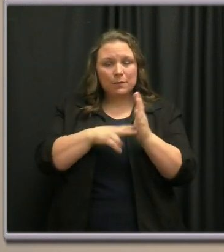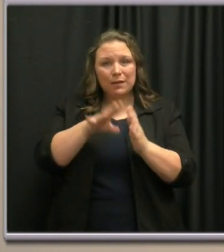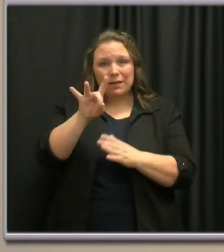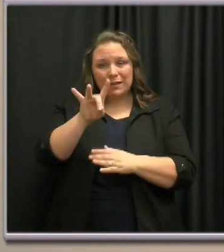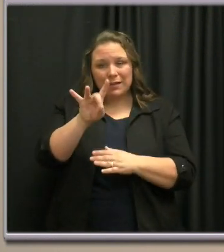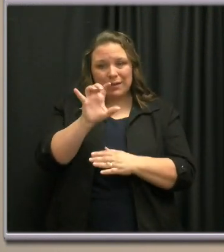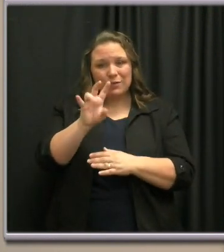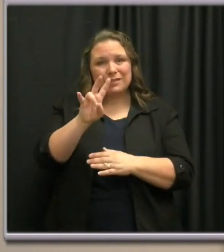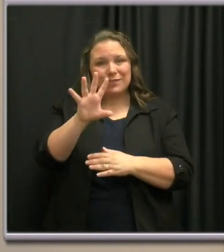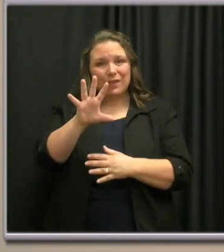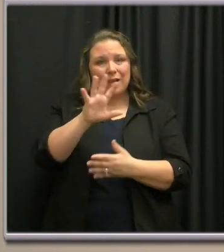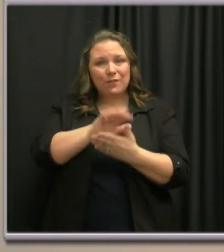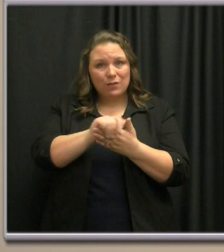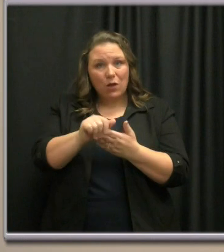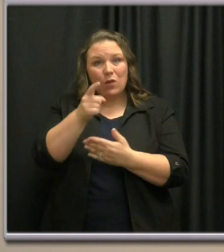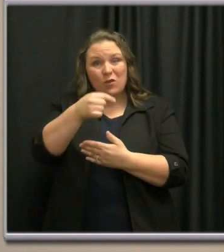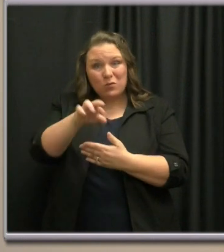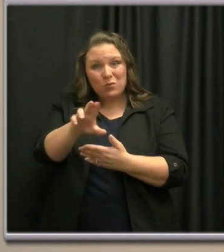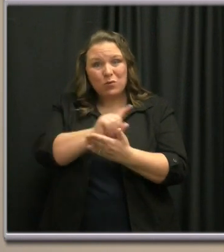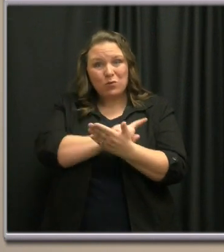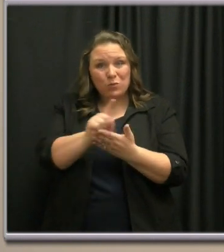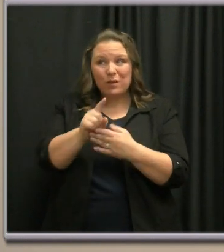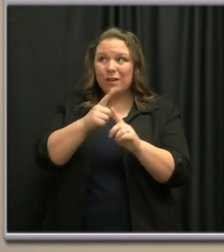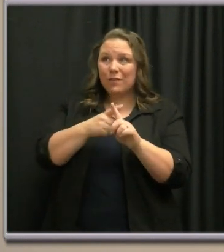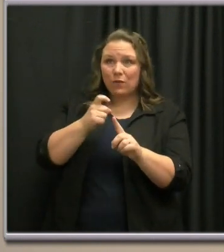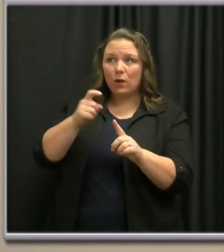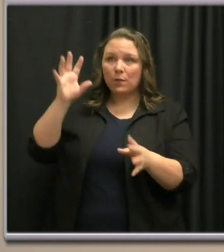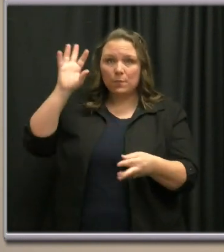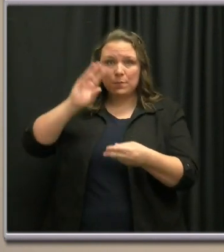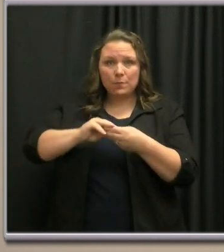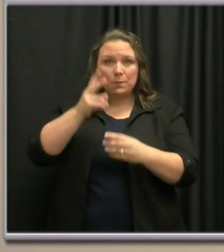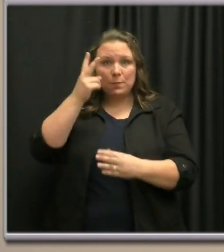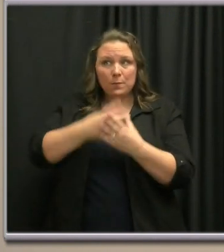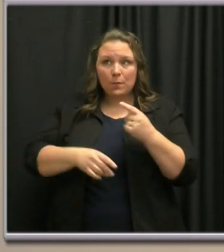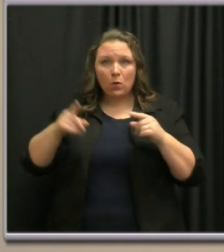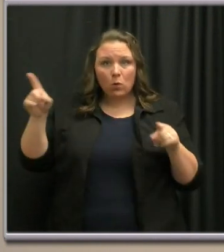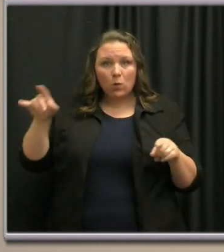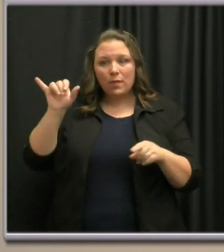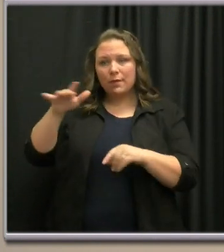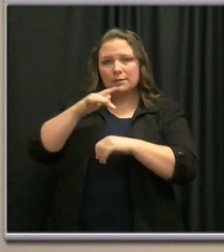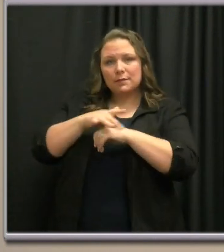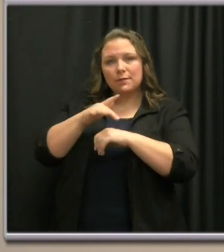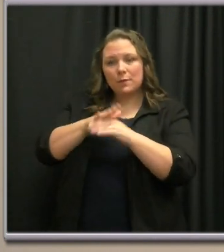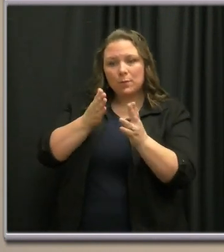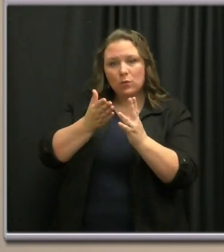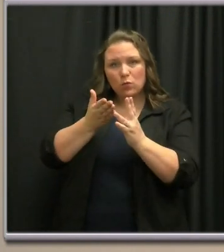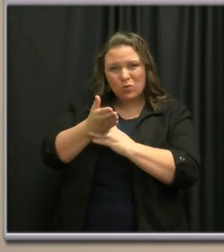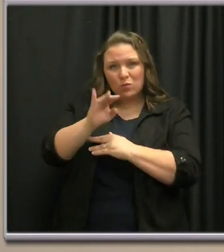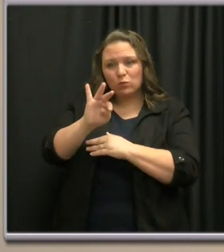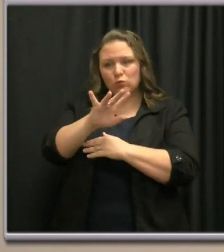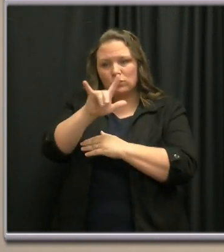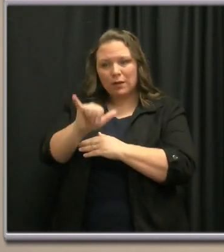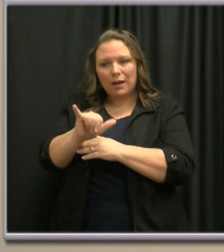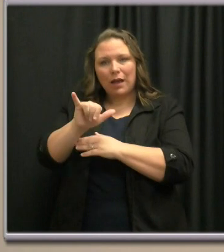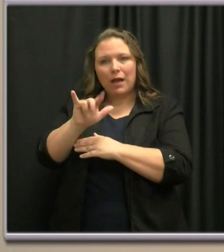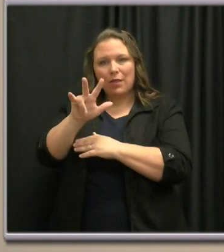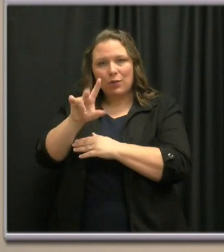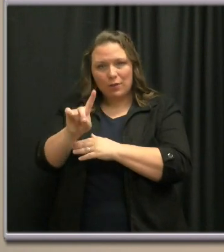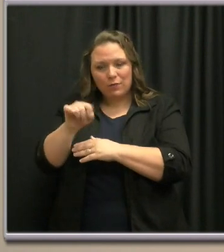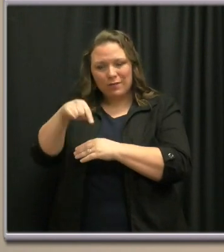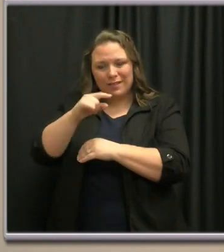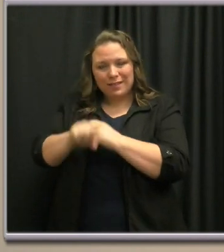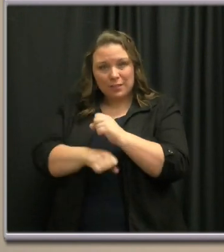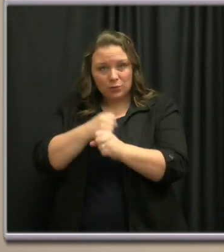$600 per week from the federal government. That will be available through July 31st of this